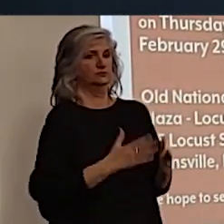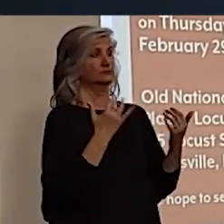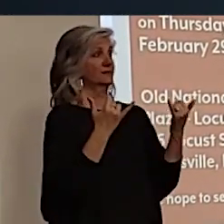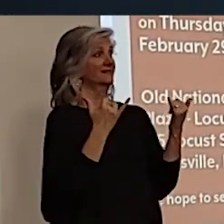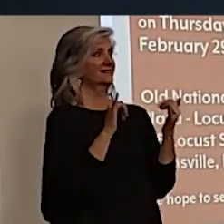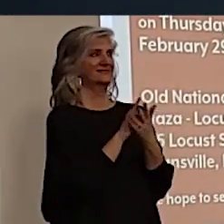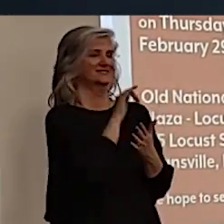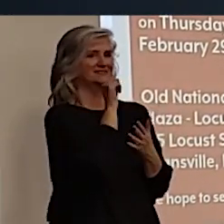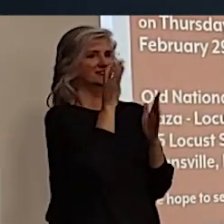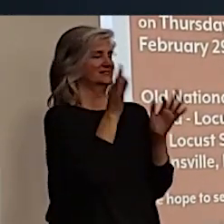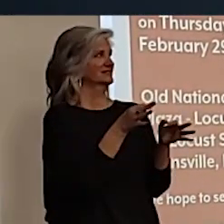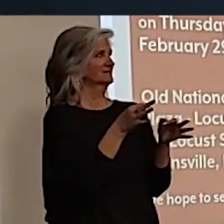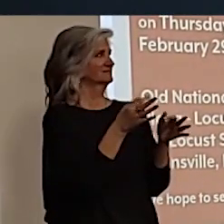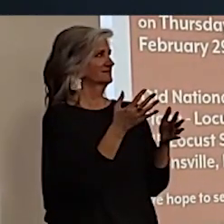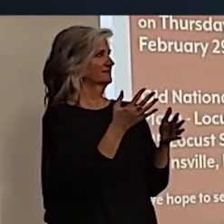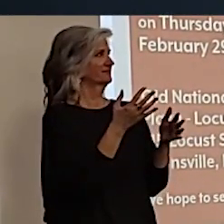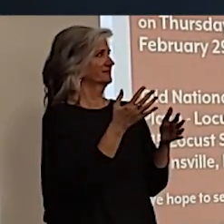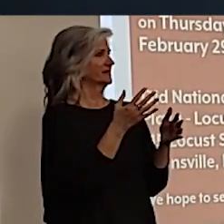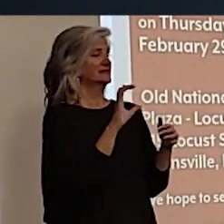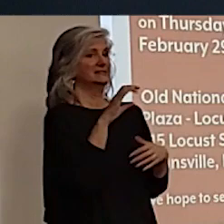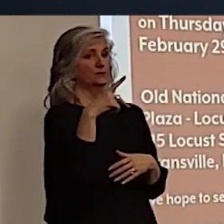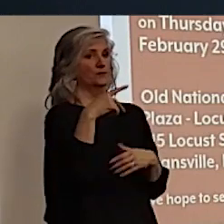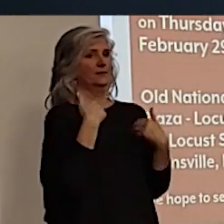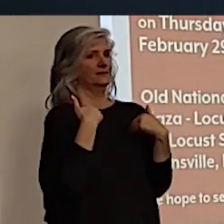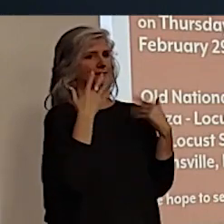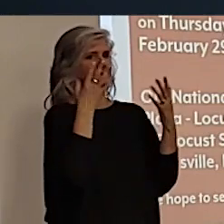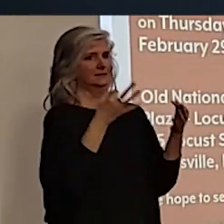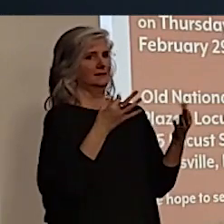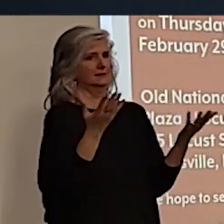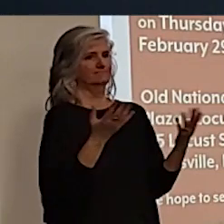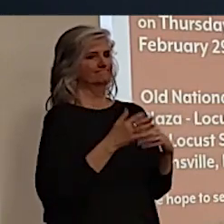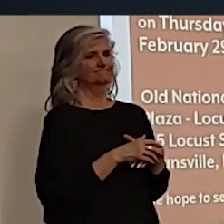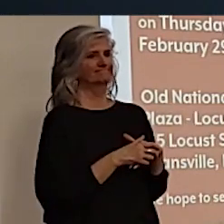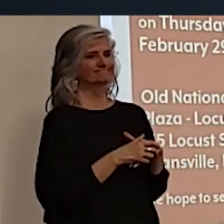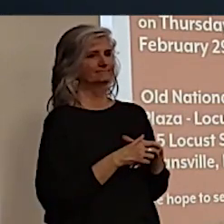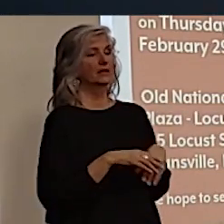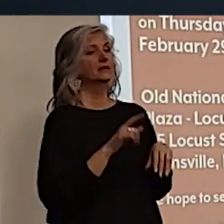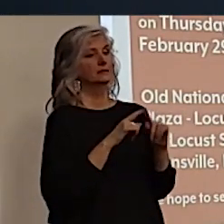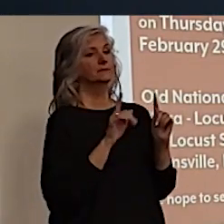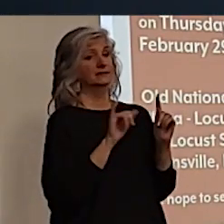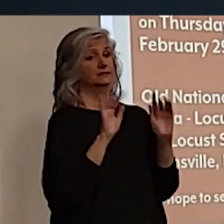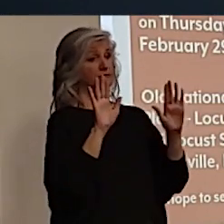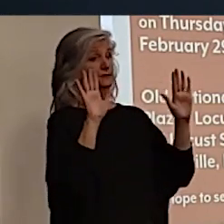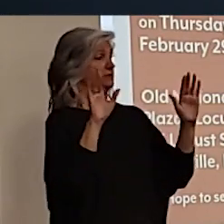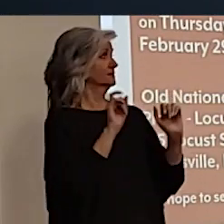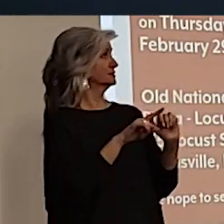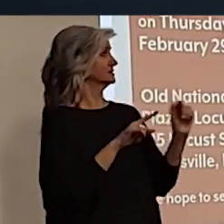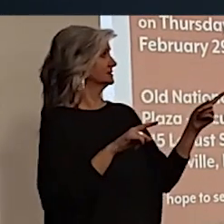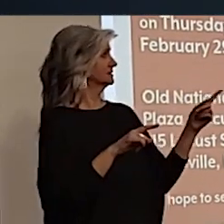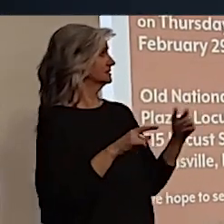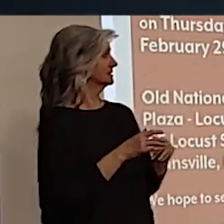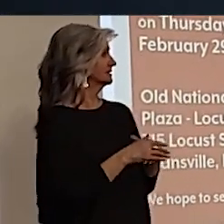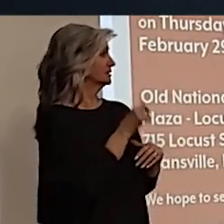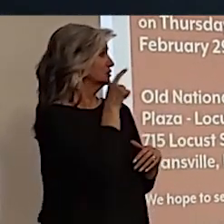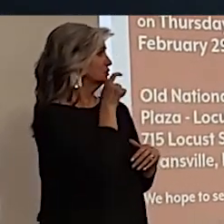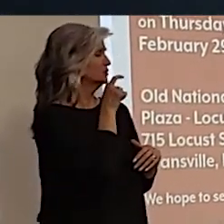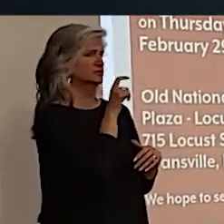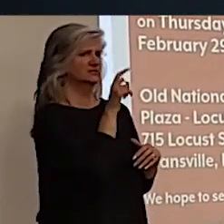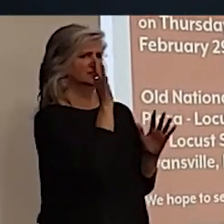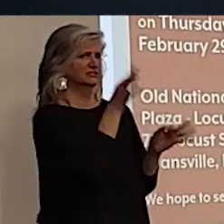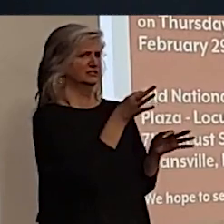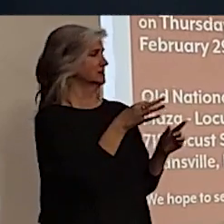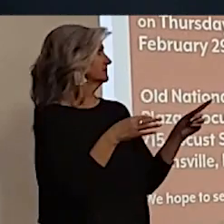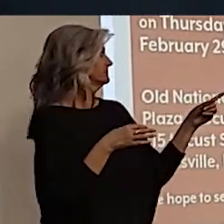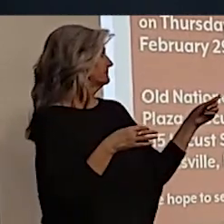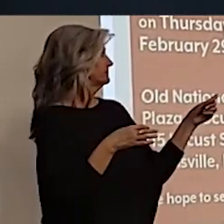now that is not a decision that CenterPoint has decided to make. But that's a great question. Whose choice is it?